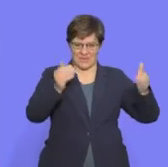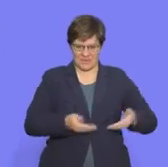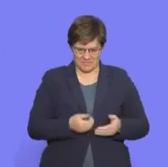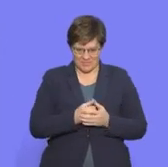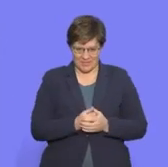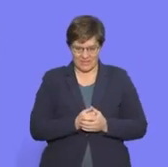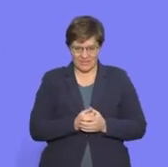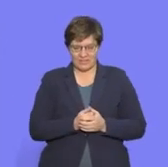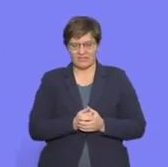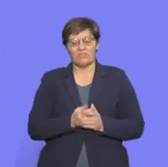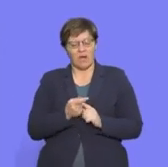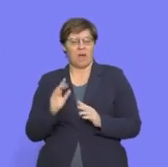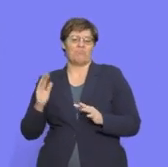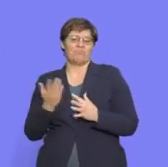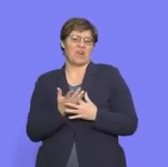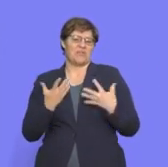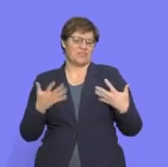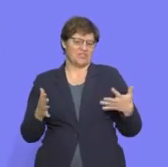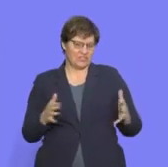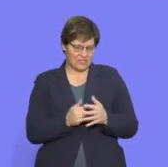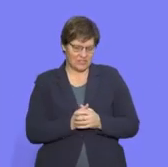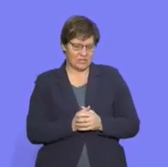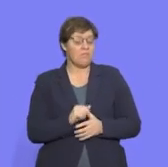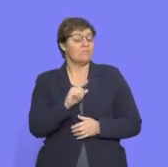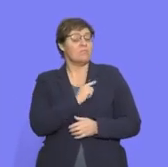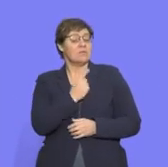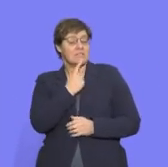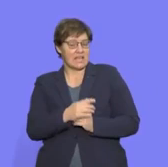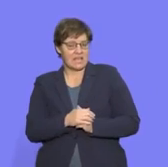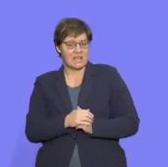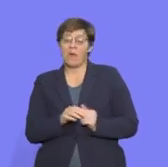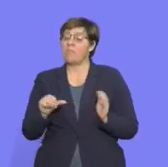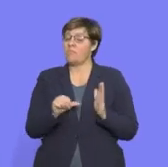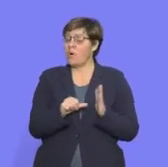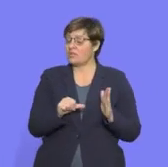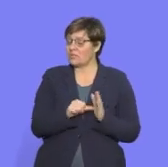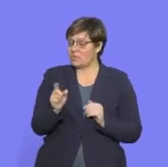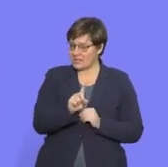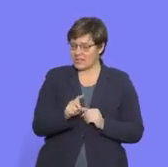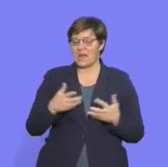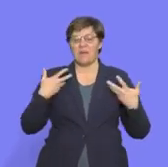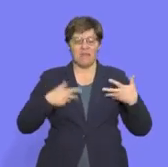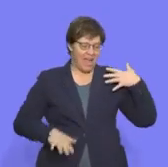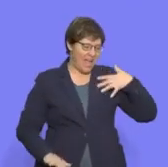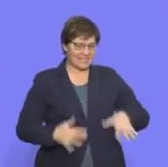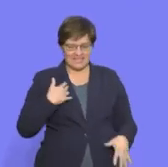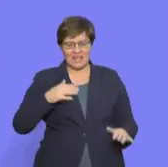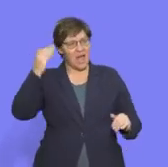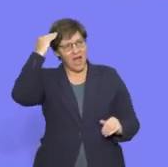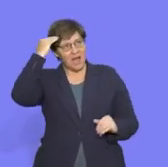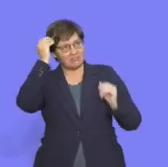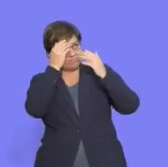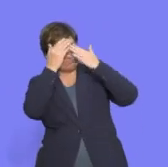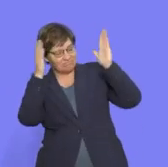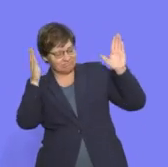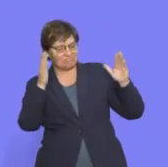Welcome back, Life Sciences, from that little break that we had. As I keep saying, it's always important just to get the blood flowing, get